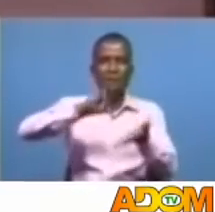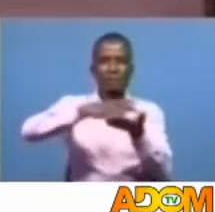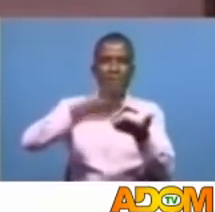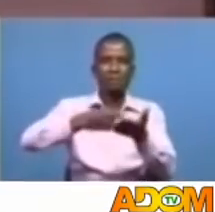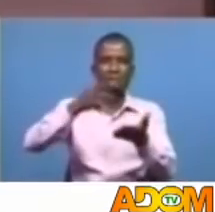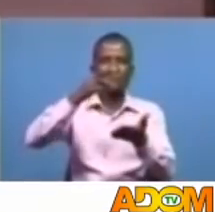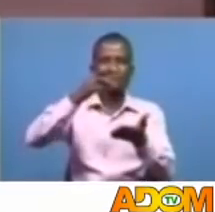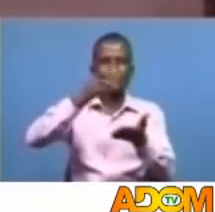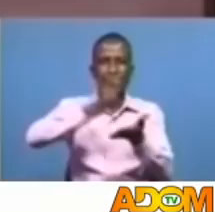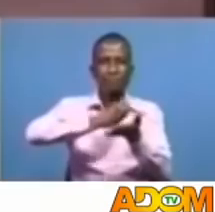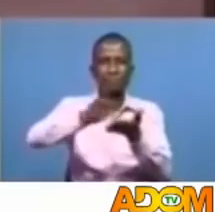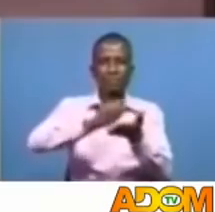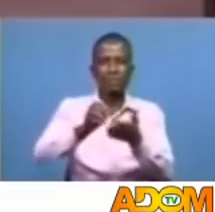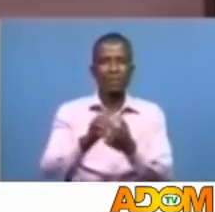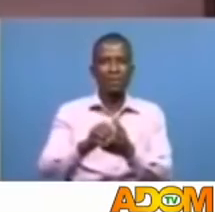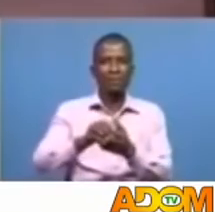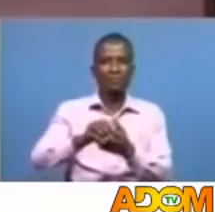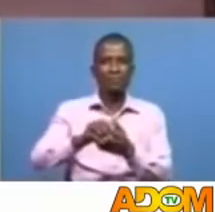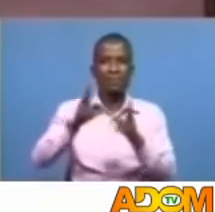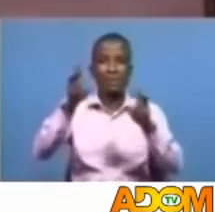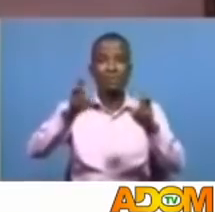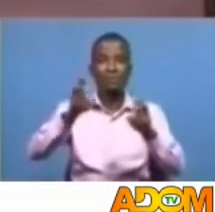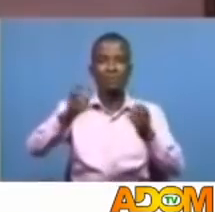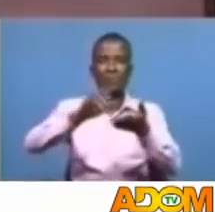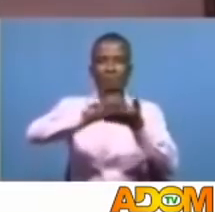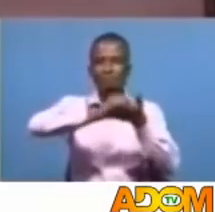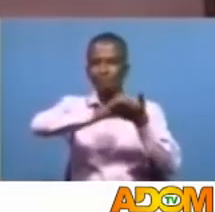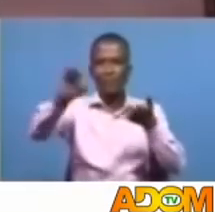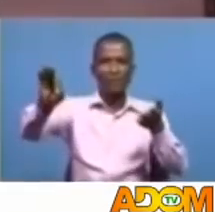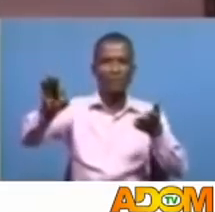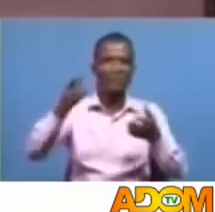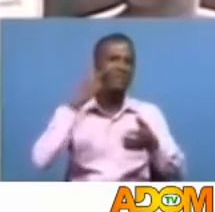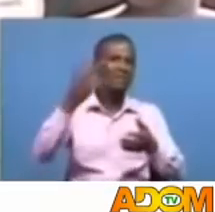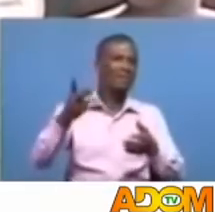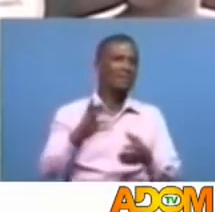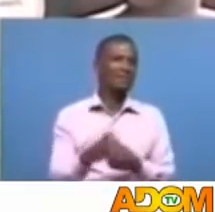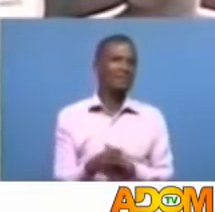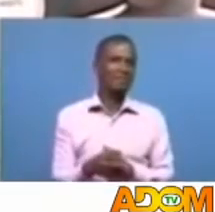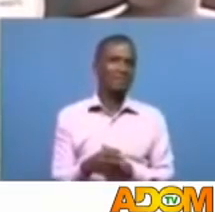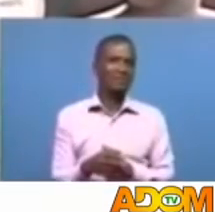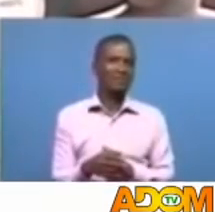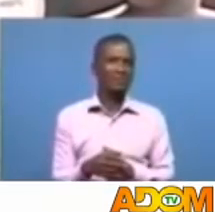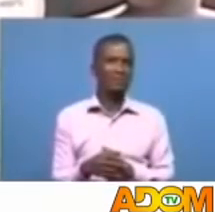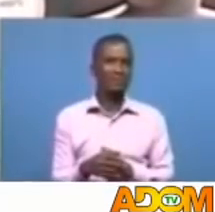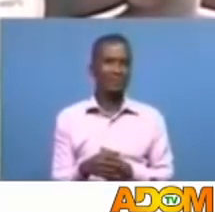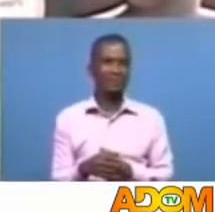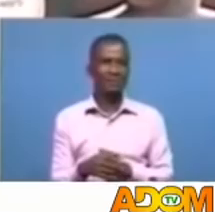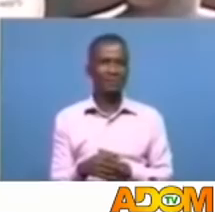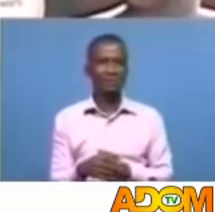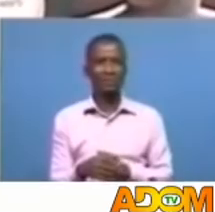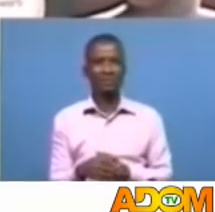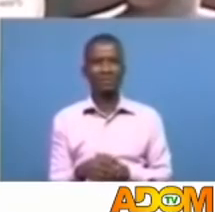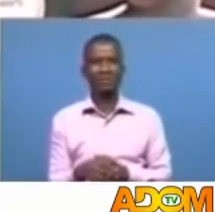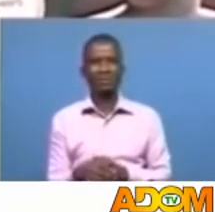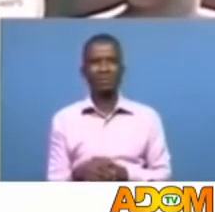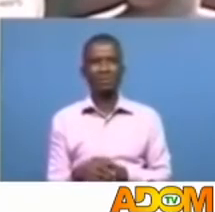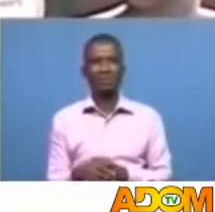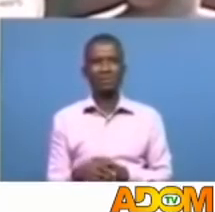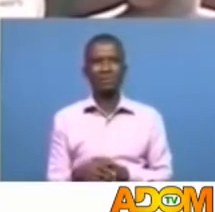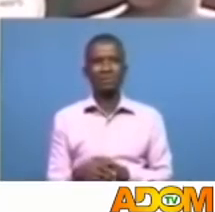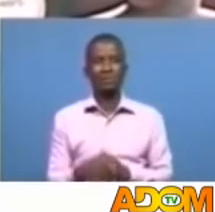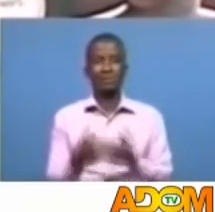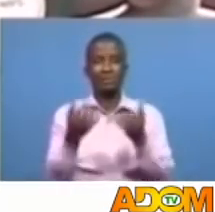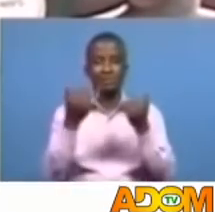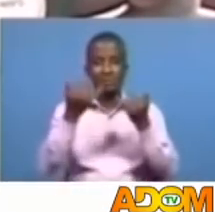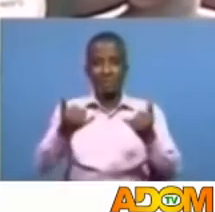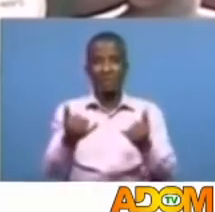the court. Or it could have been struck out. And as we speak now,